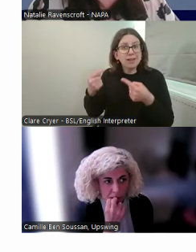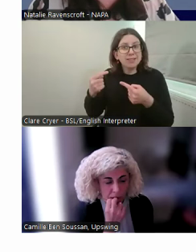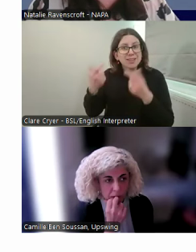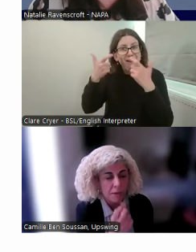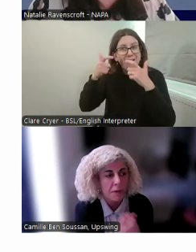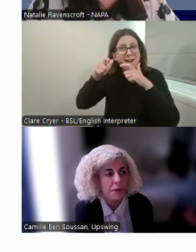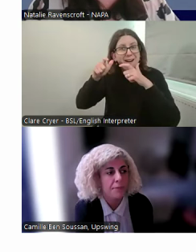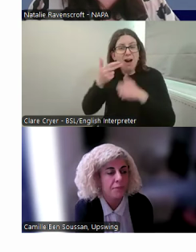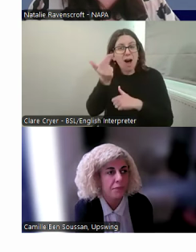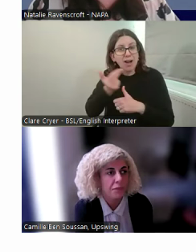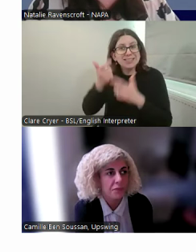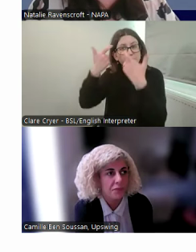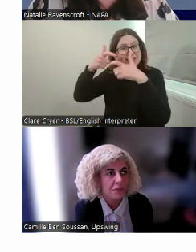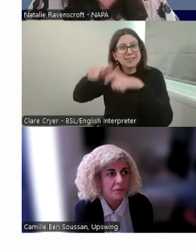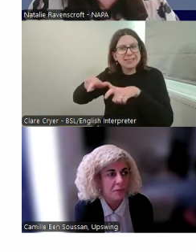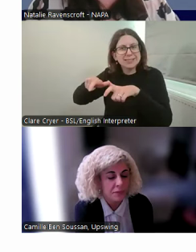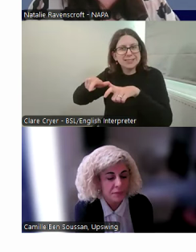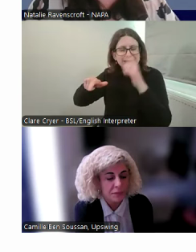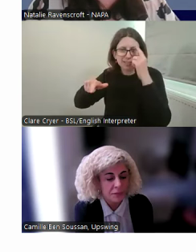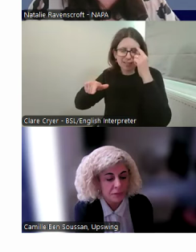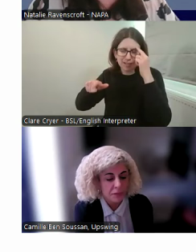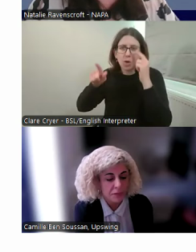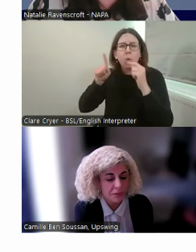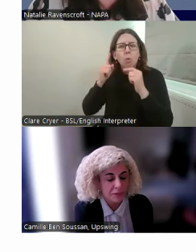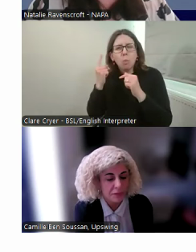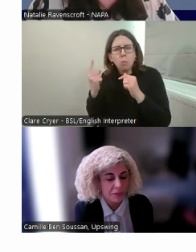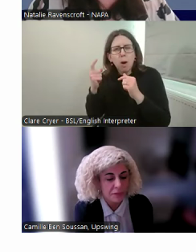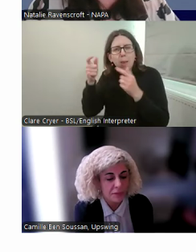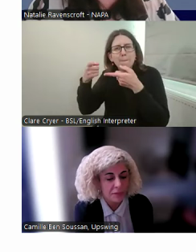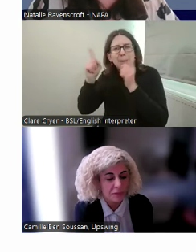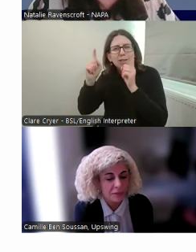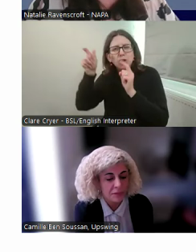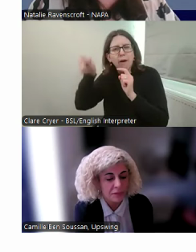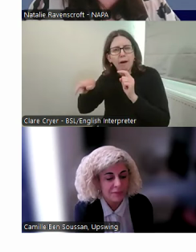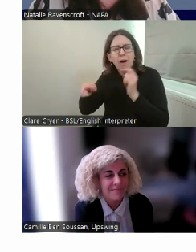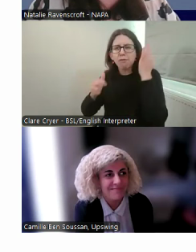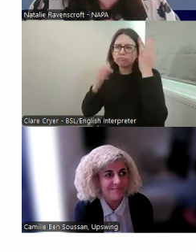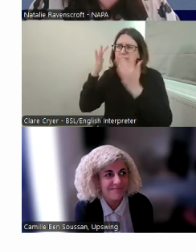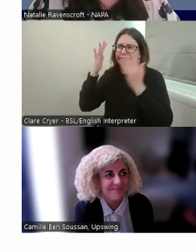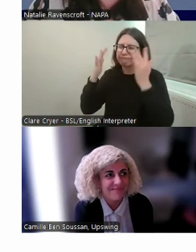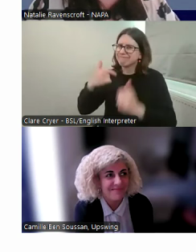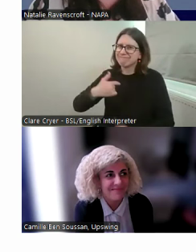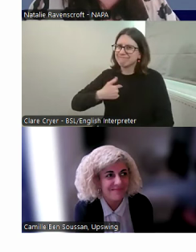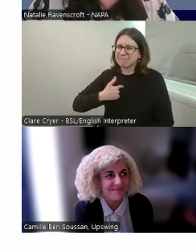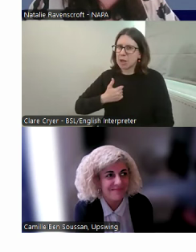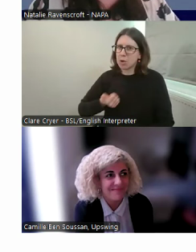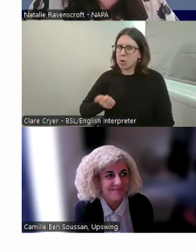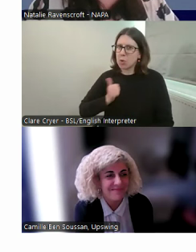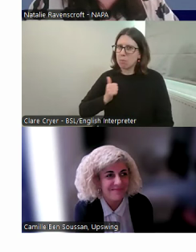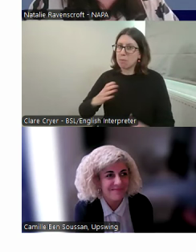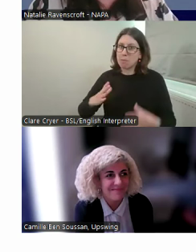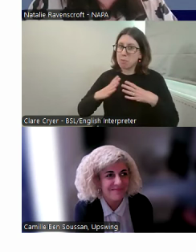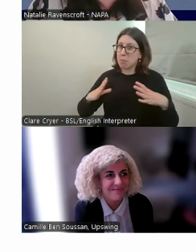the care staff and management reflected that they hadn't quite been prepared for how involved the artist would be in the home.